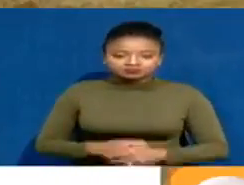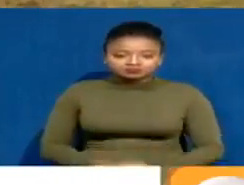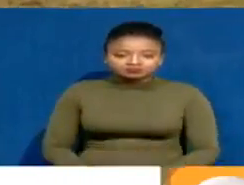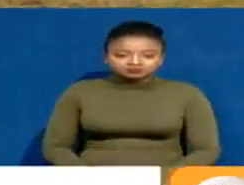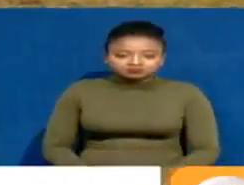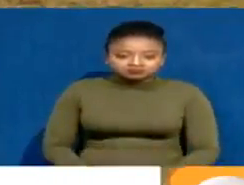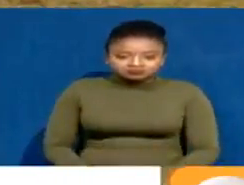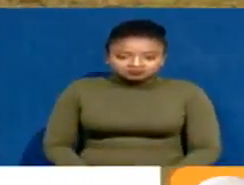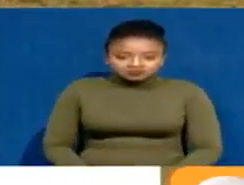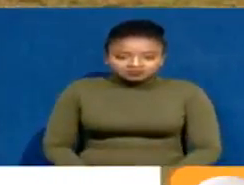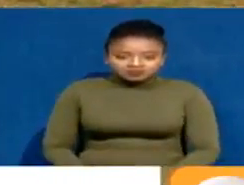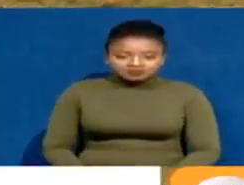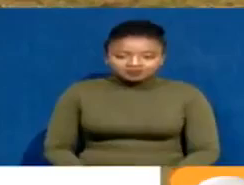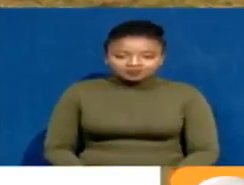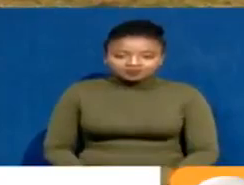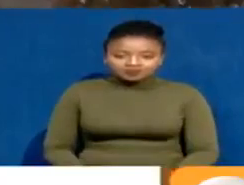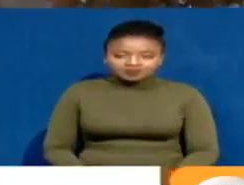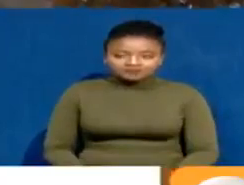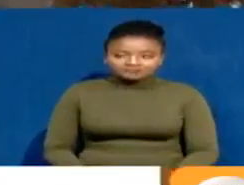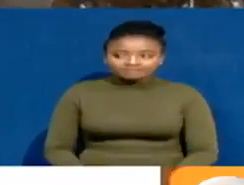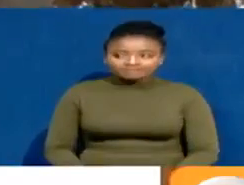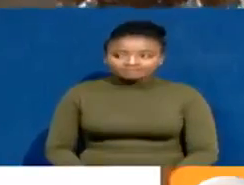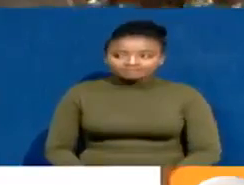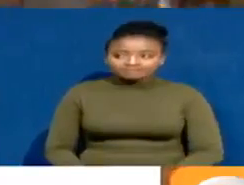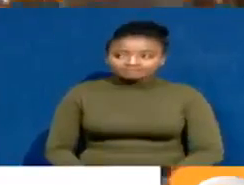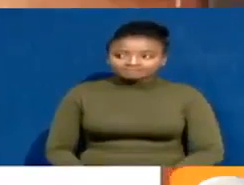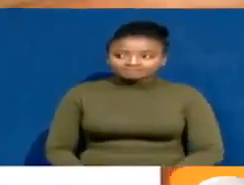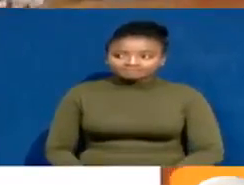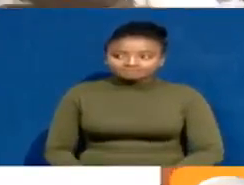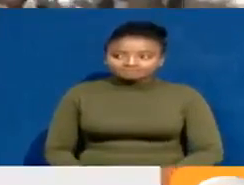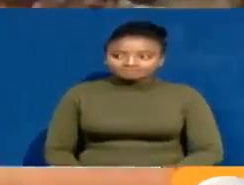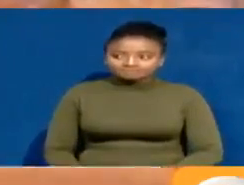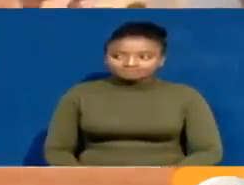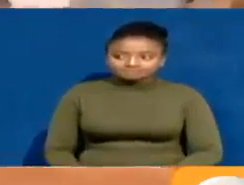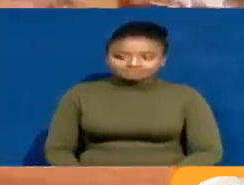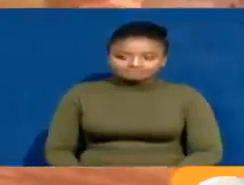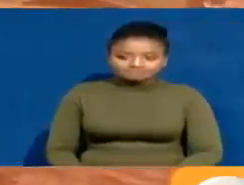down now.